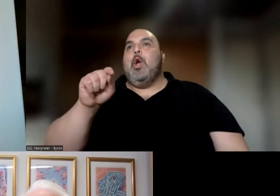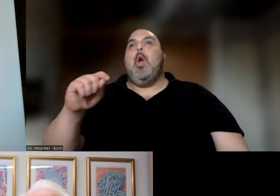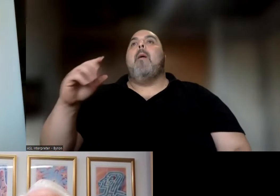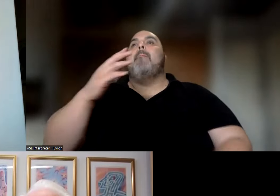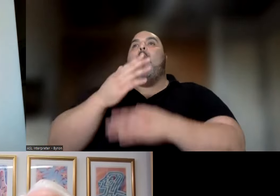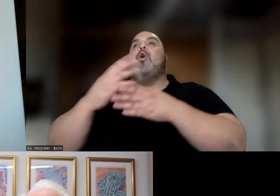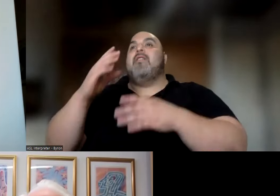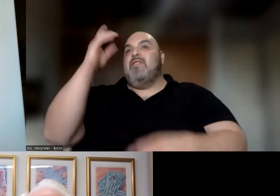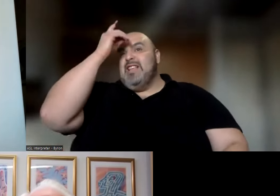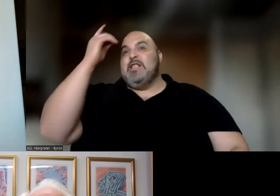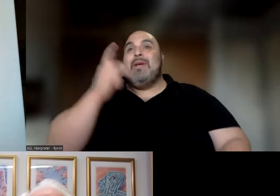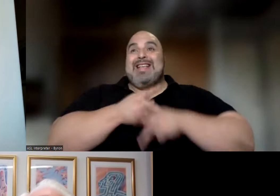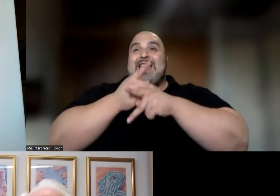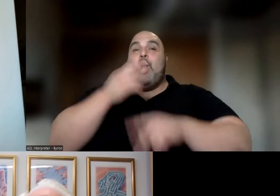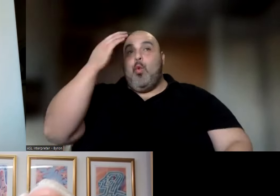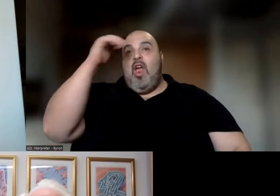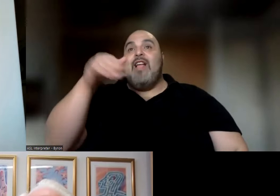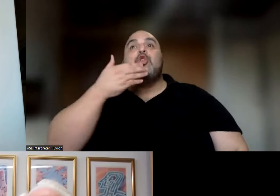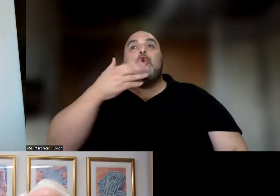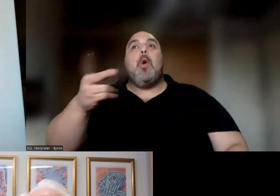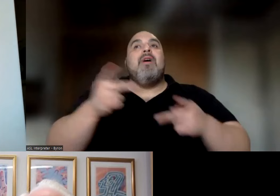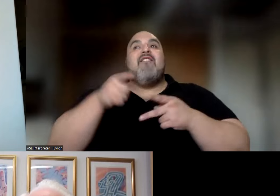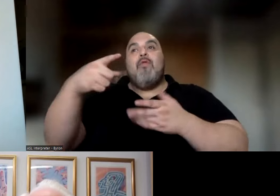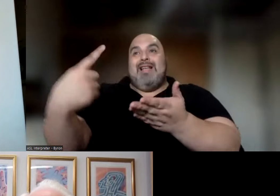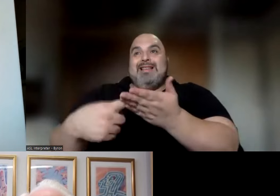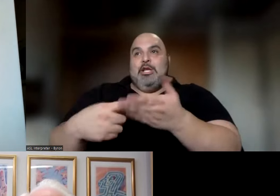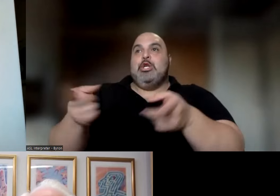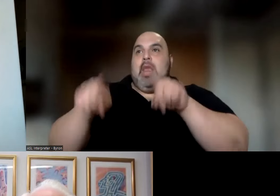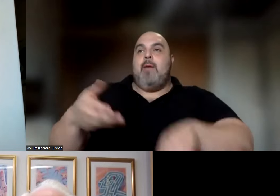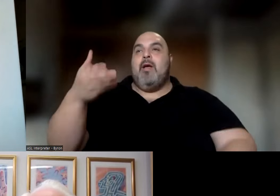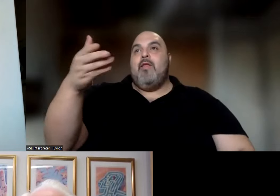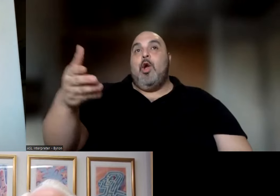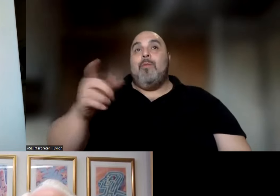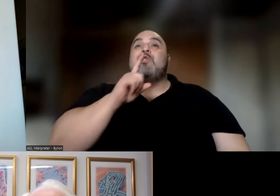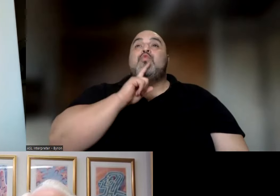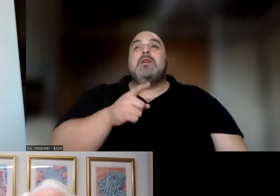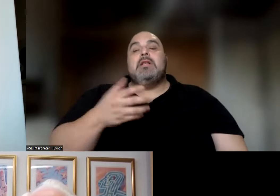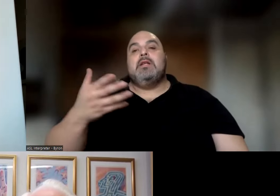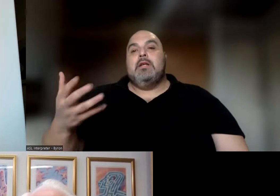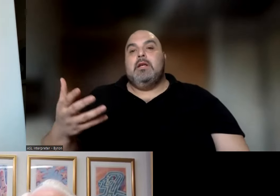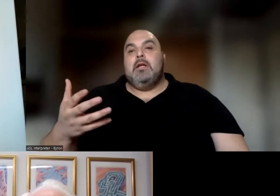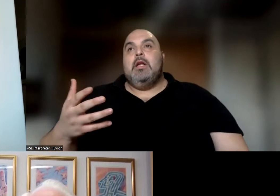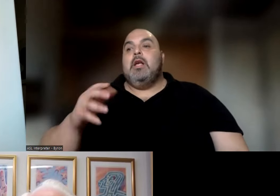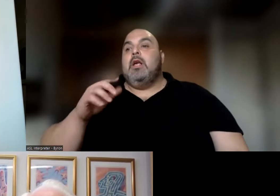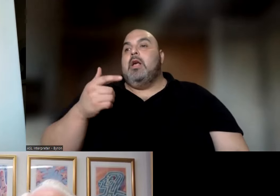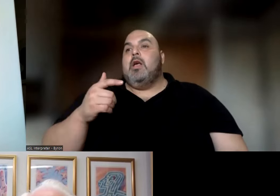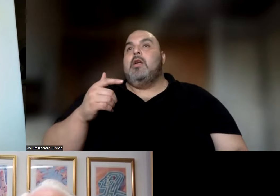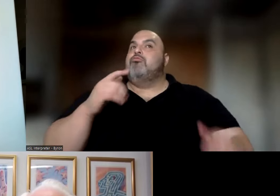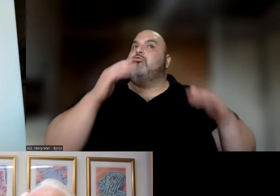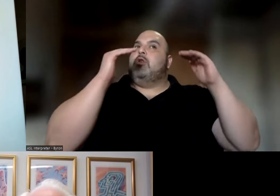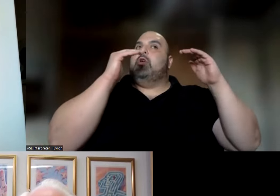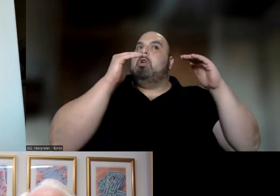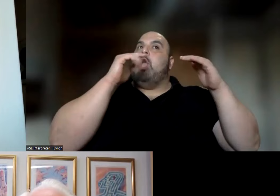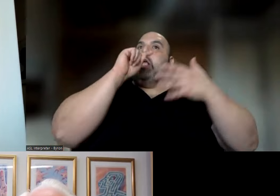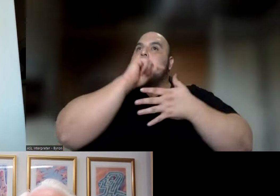Aware, I think that's a good place for that discussion to happen, because ultimately guidelines that will sort